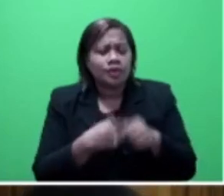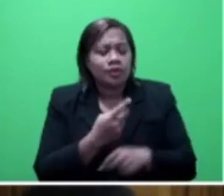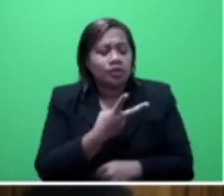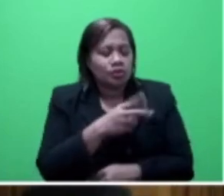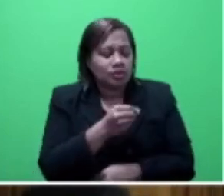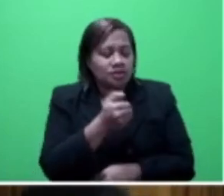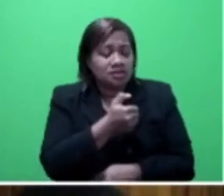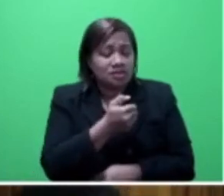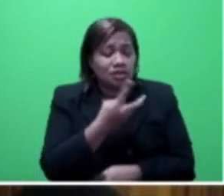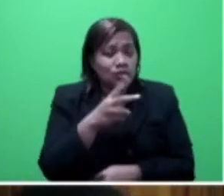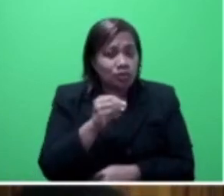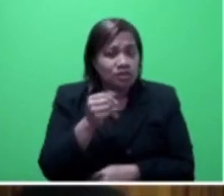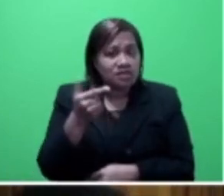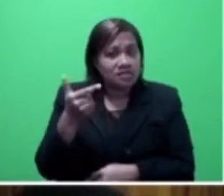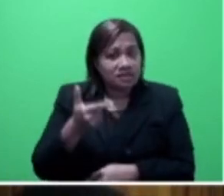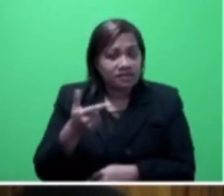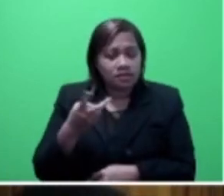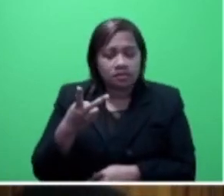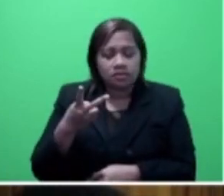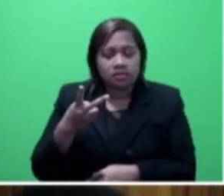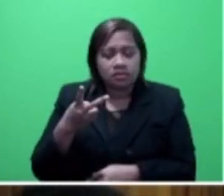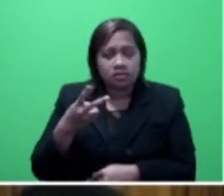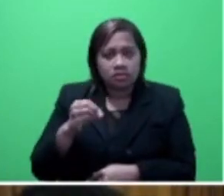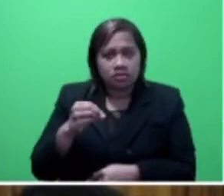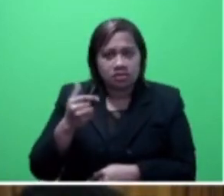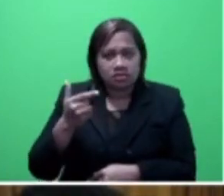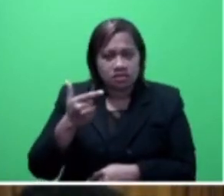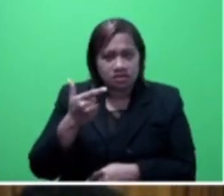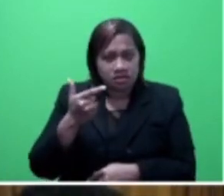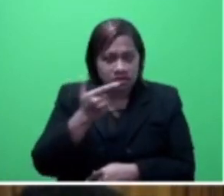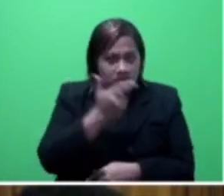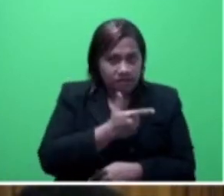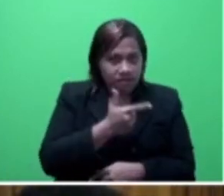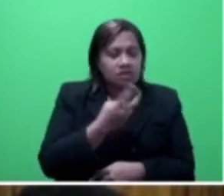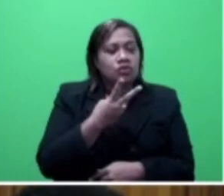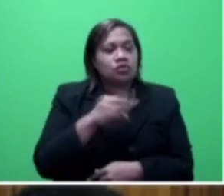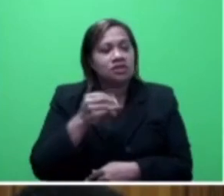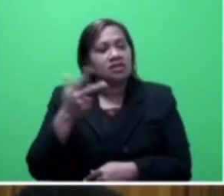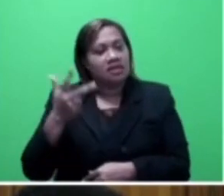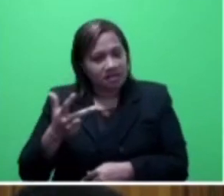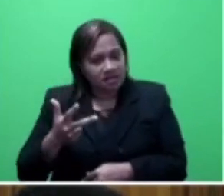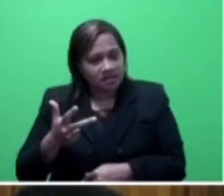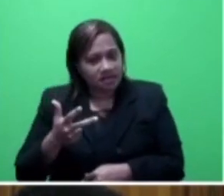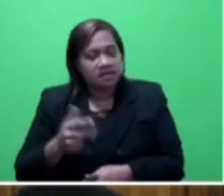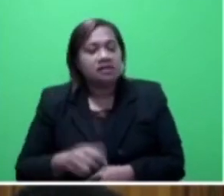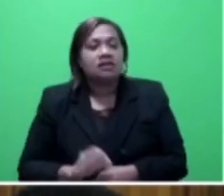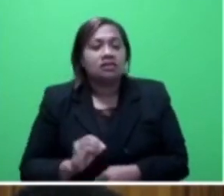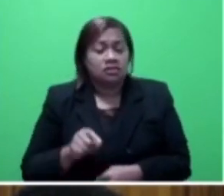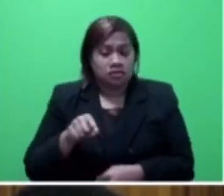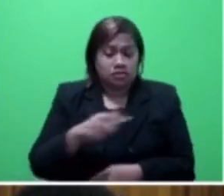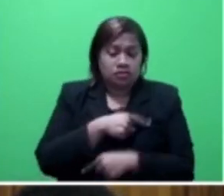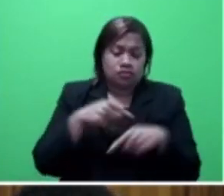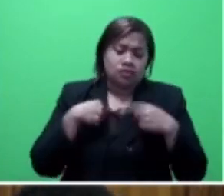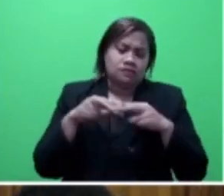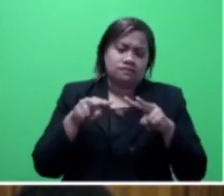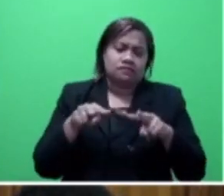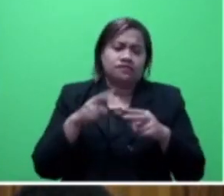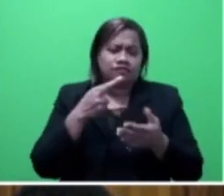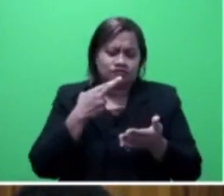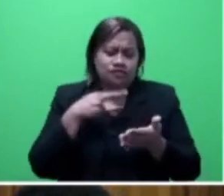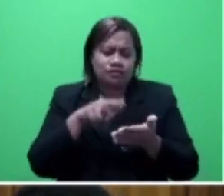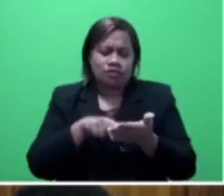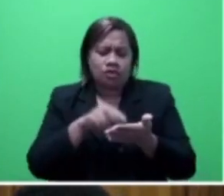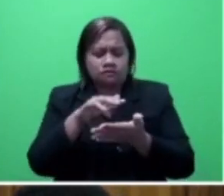17 and 18. So essentially, we are looking at reports which